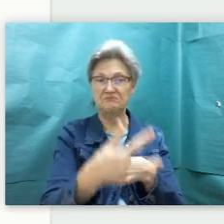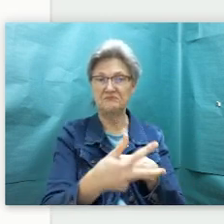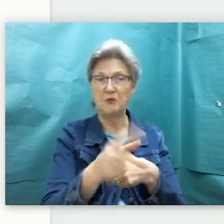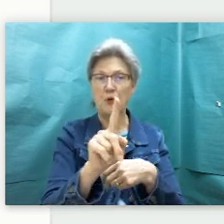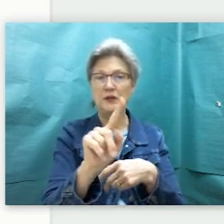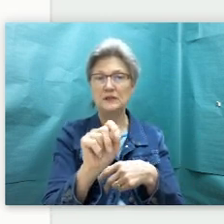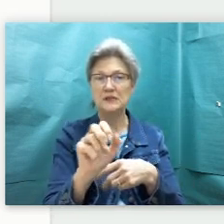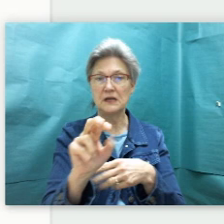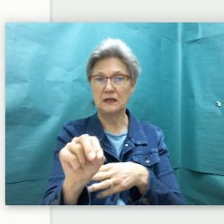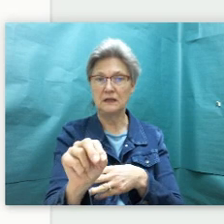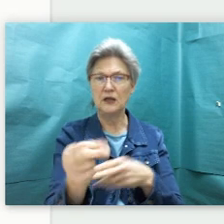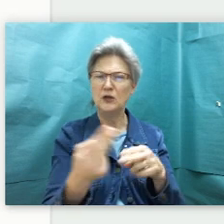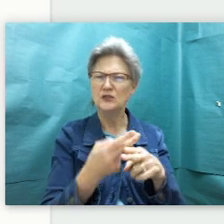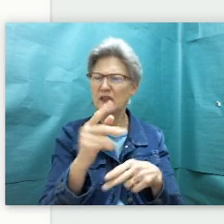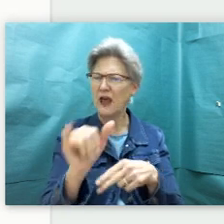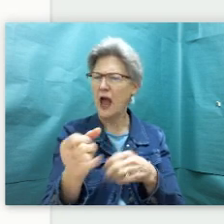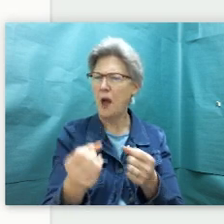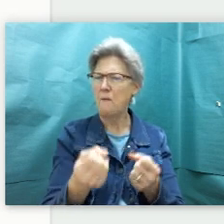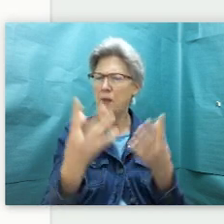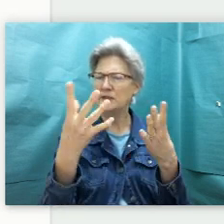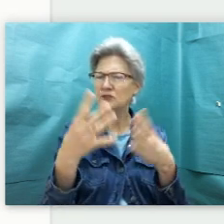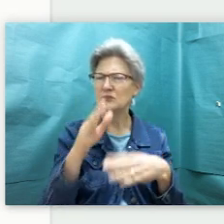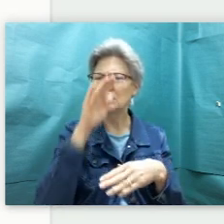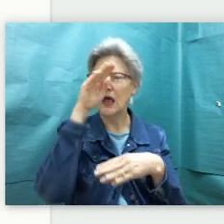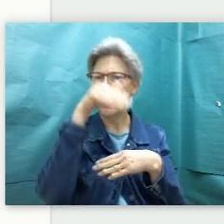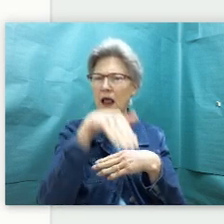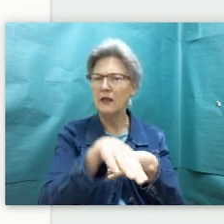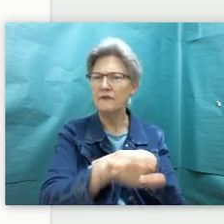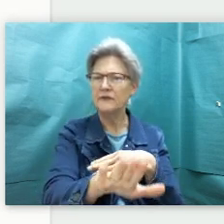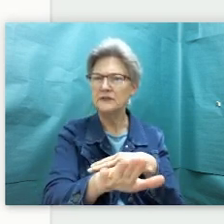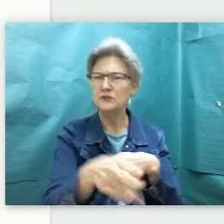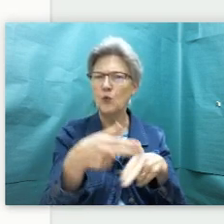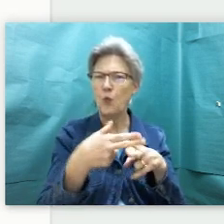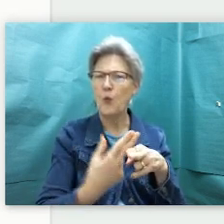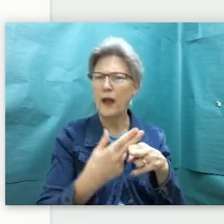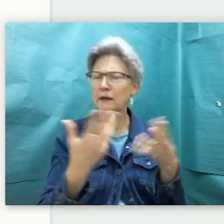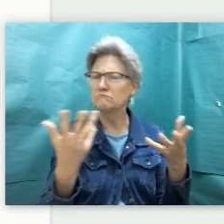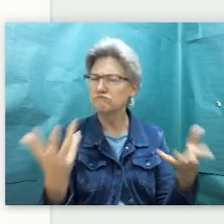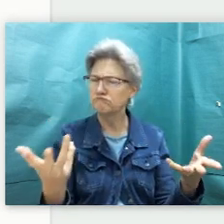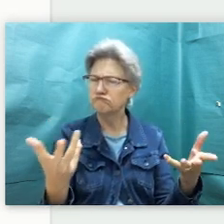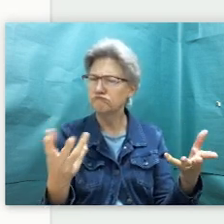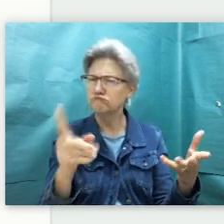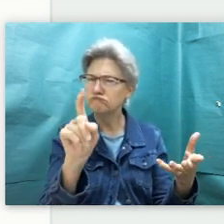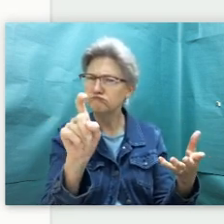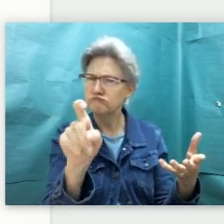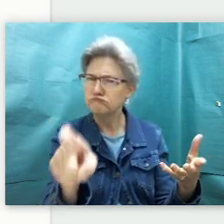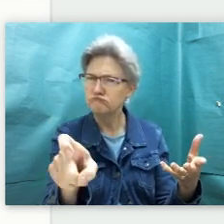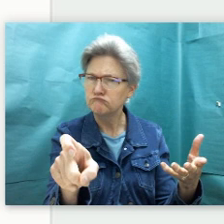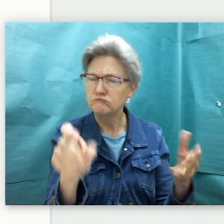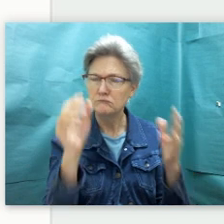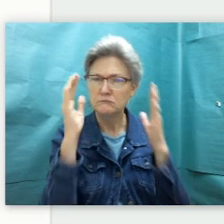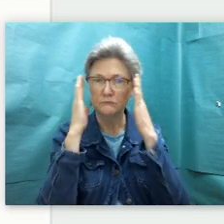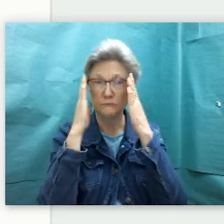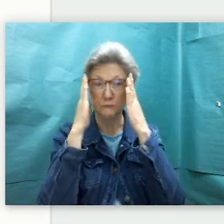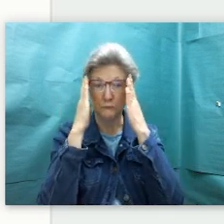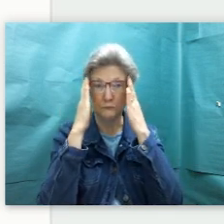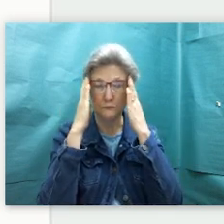about how much do you think this elephant would weigh?